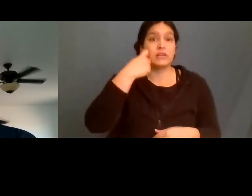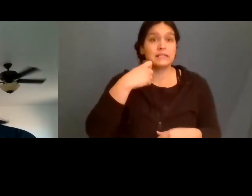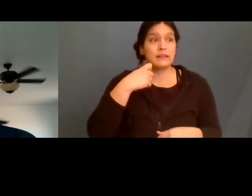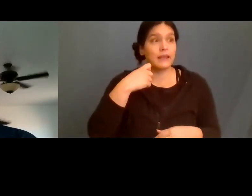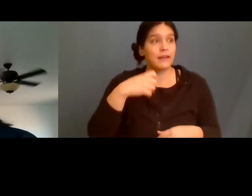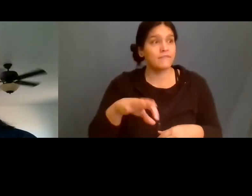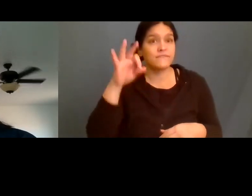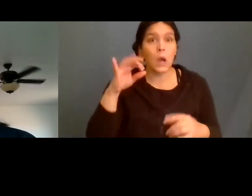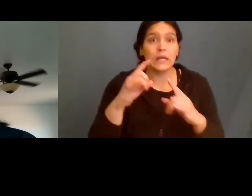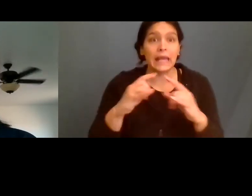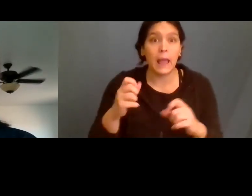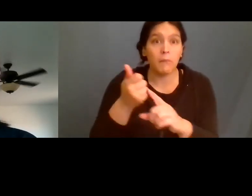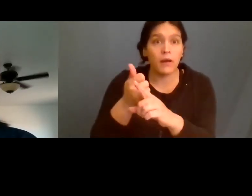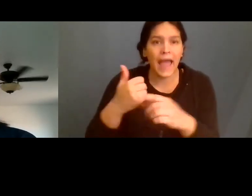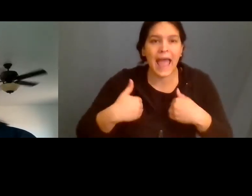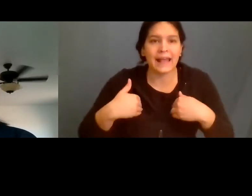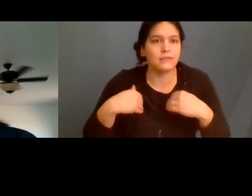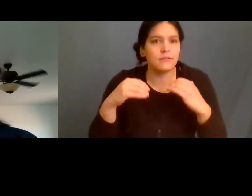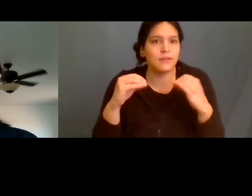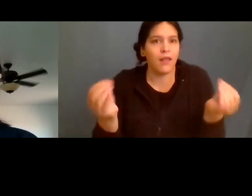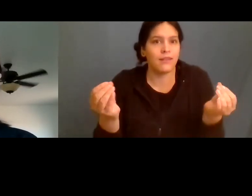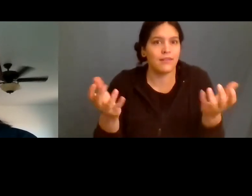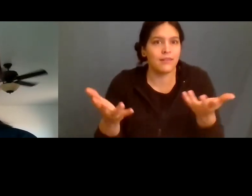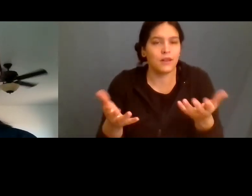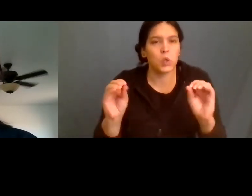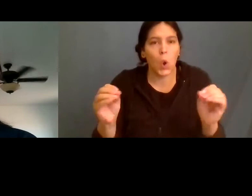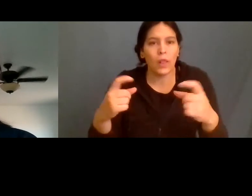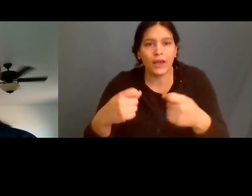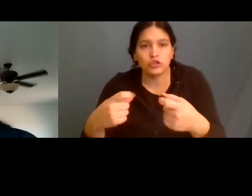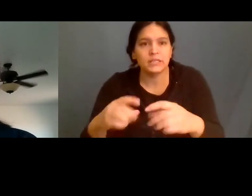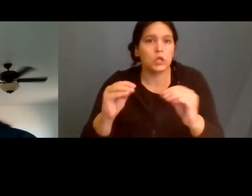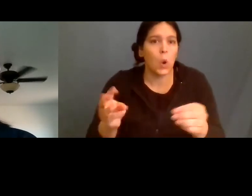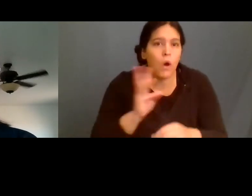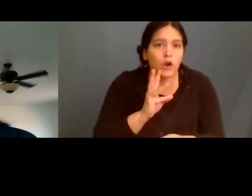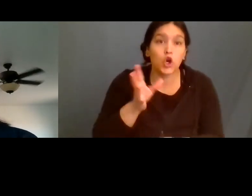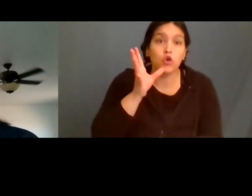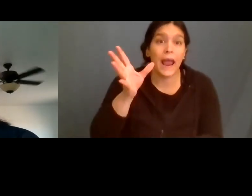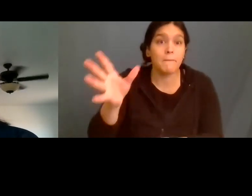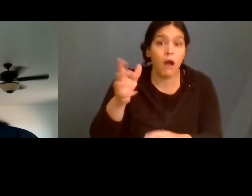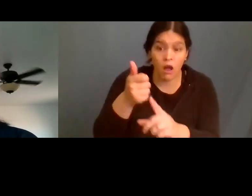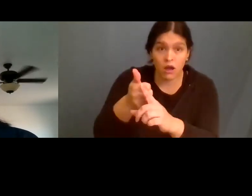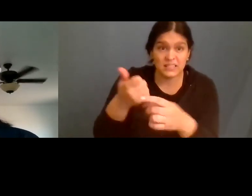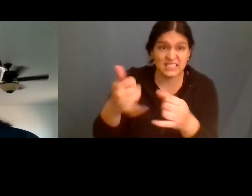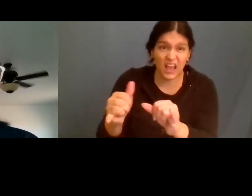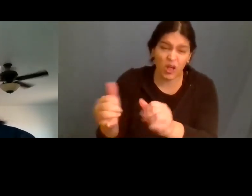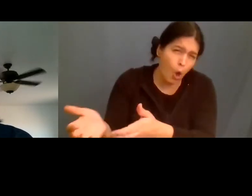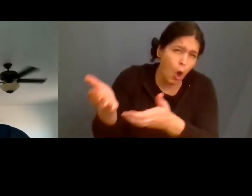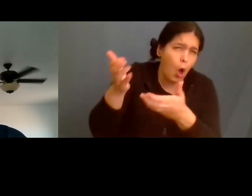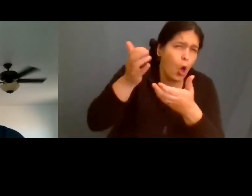had neither one of those. So grandma still hauled water. So